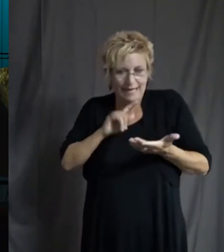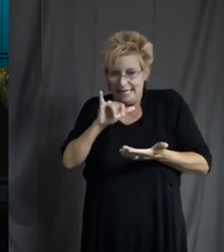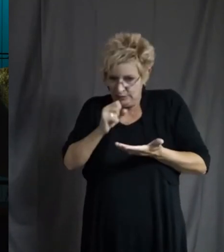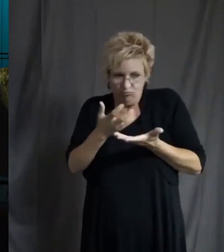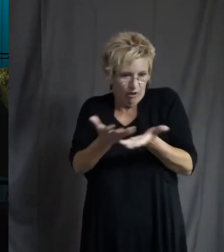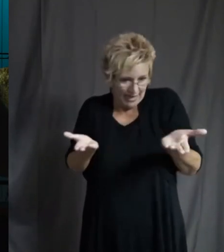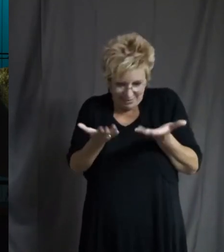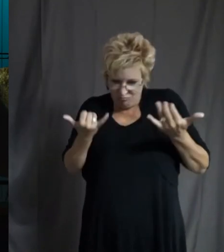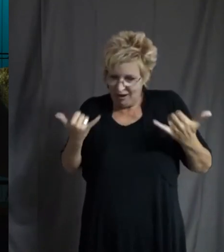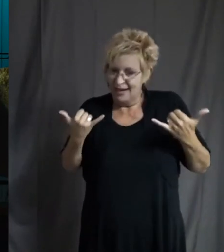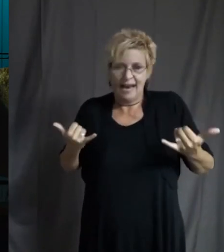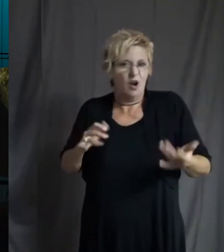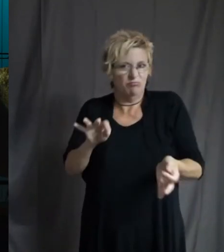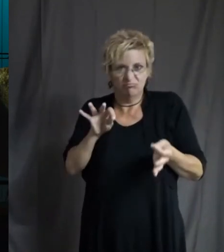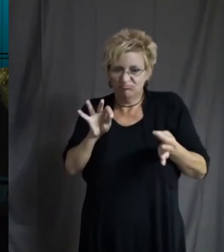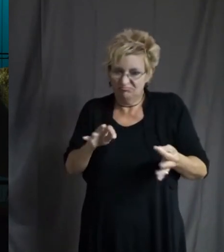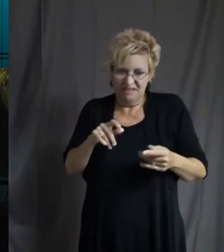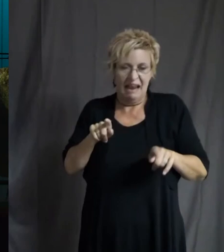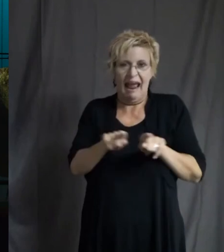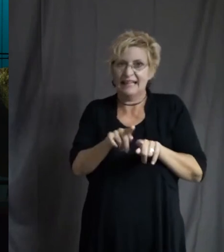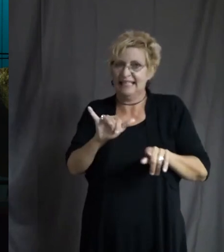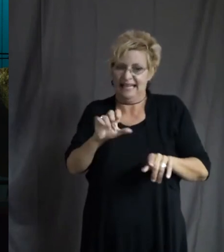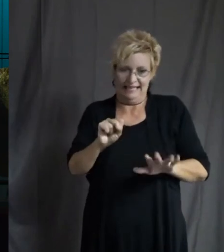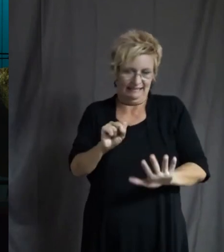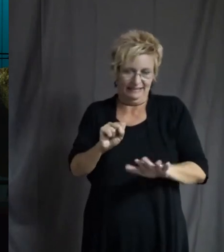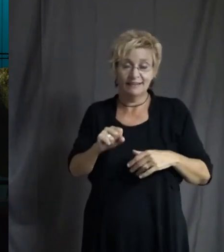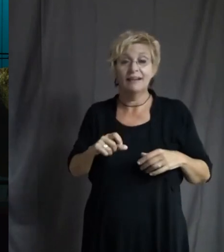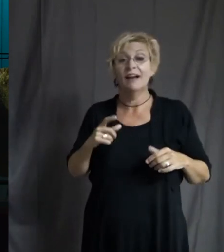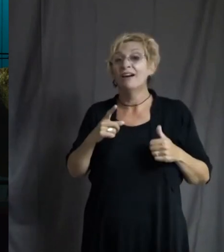being willing to love what is right here and right now.